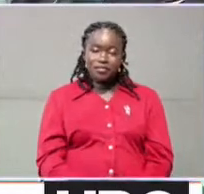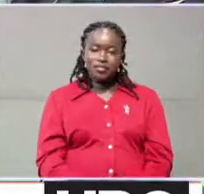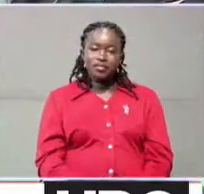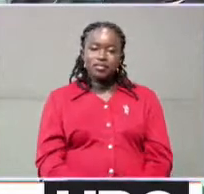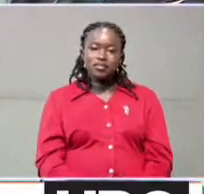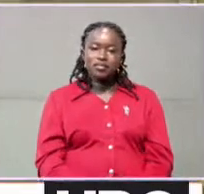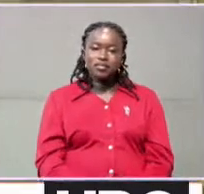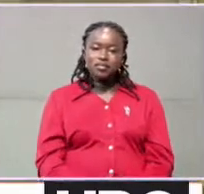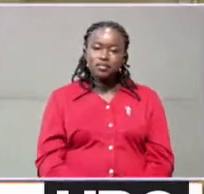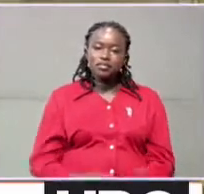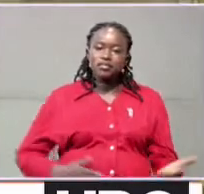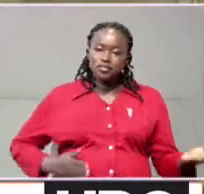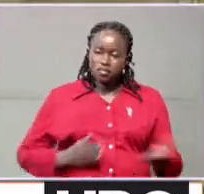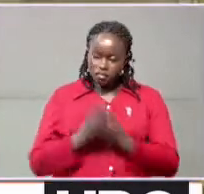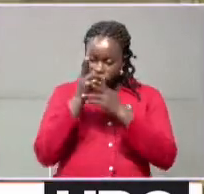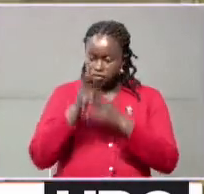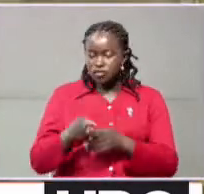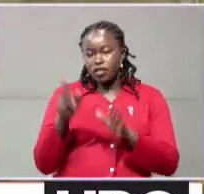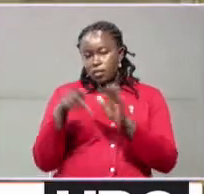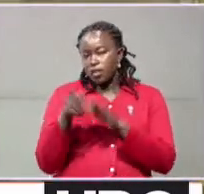right honorable prime minister